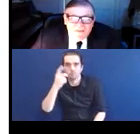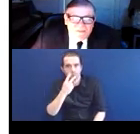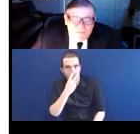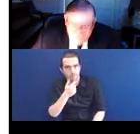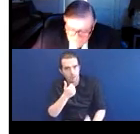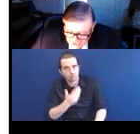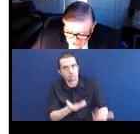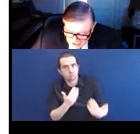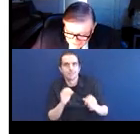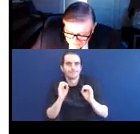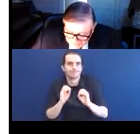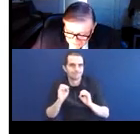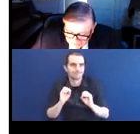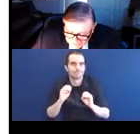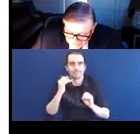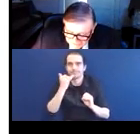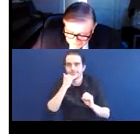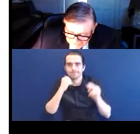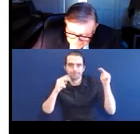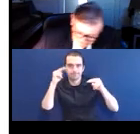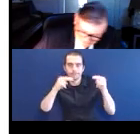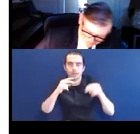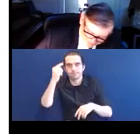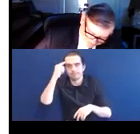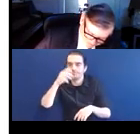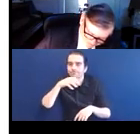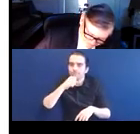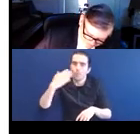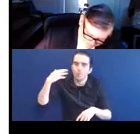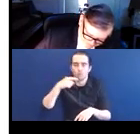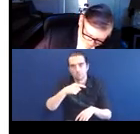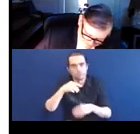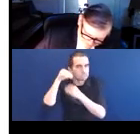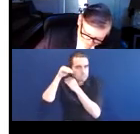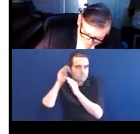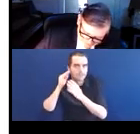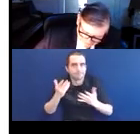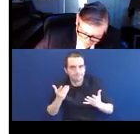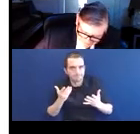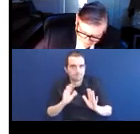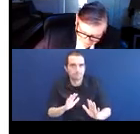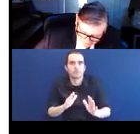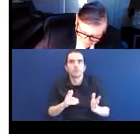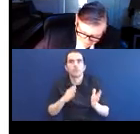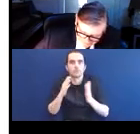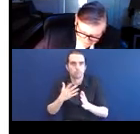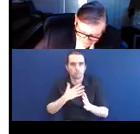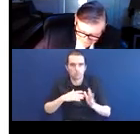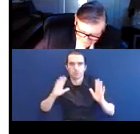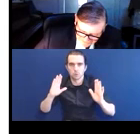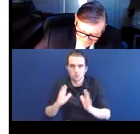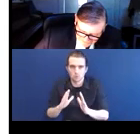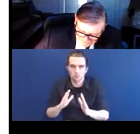Well, Bruce, who commented above, said the government has been pushed to draft a statutory instrument on employment for persons